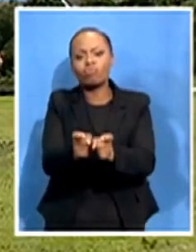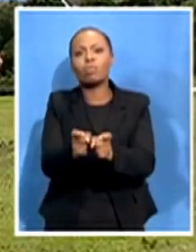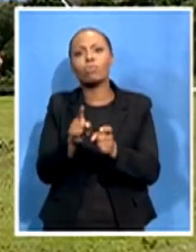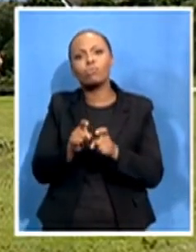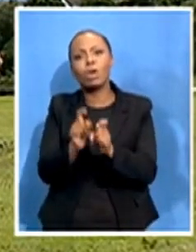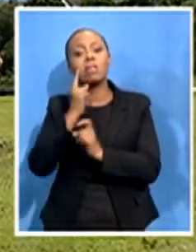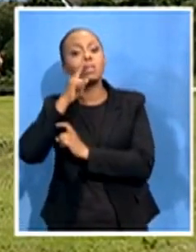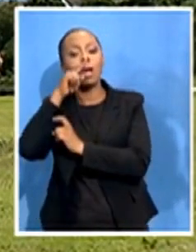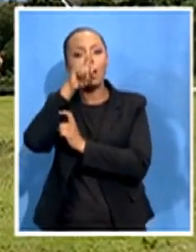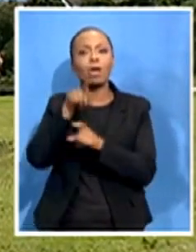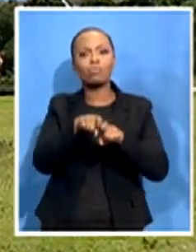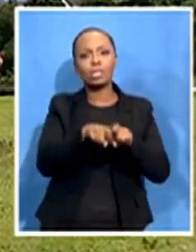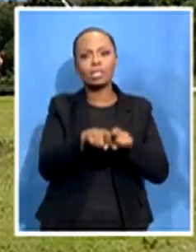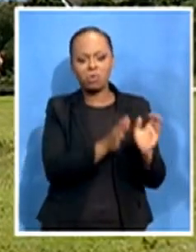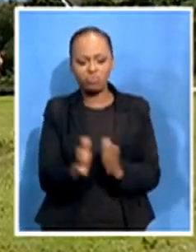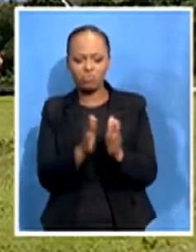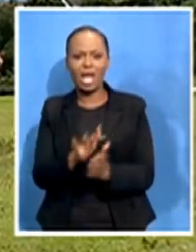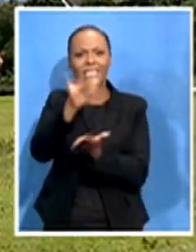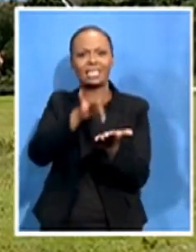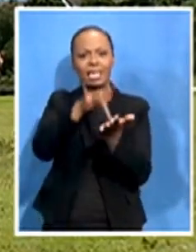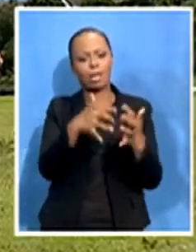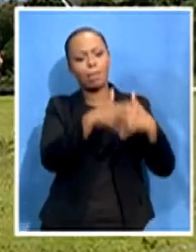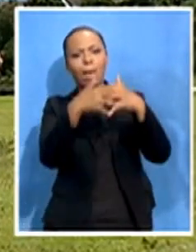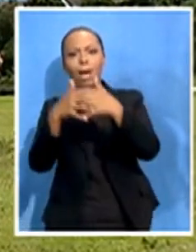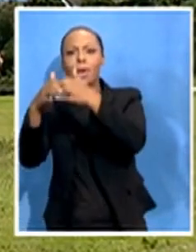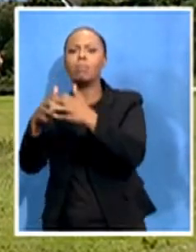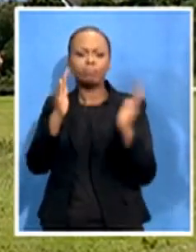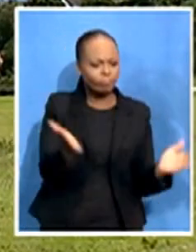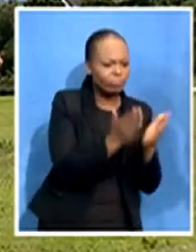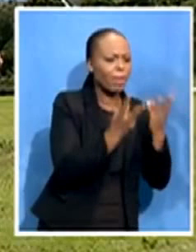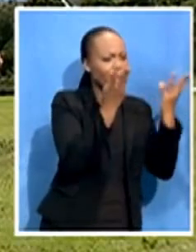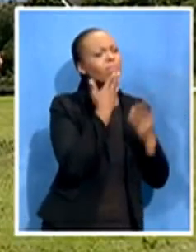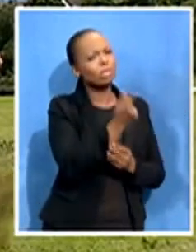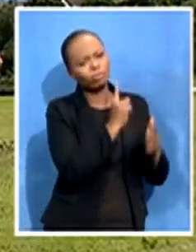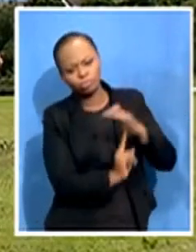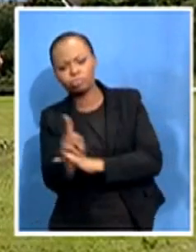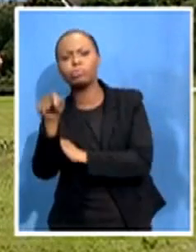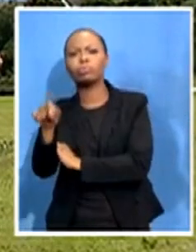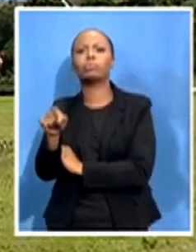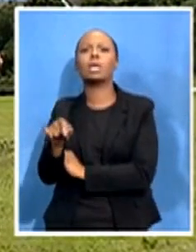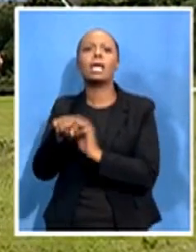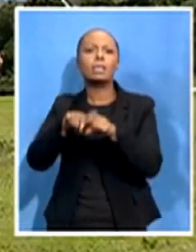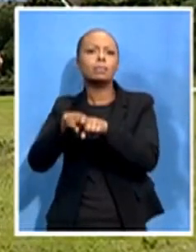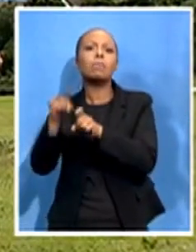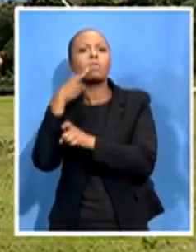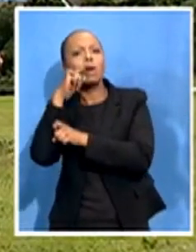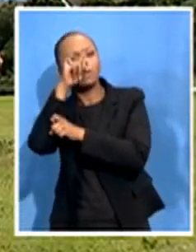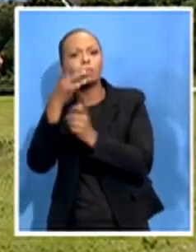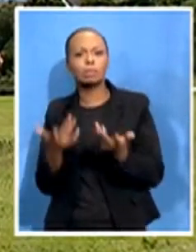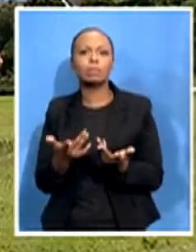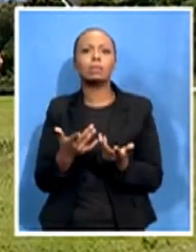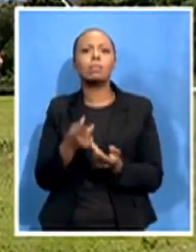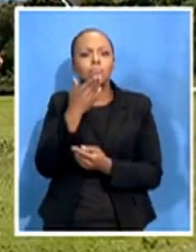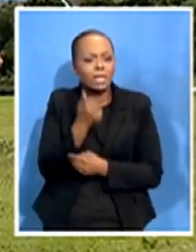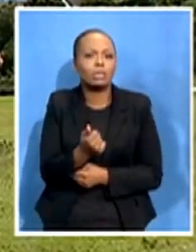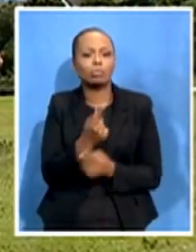metro to encourage people to go, and he was saying that he's very much excited that at various testing stations that he did go to, people are coming out in their numbers to get